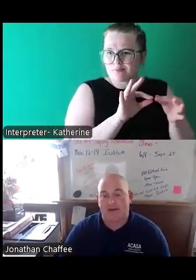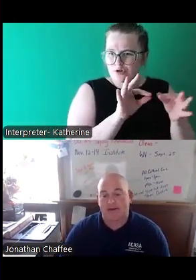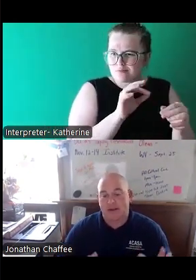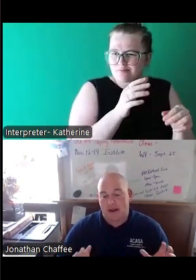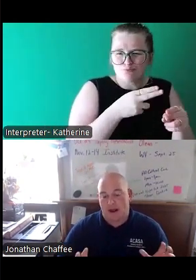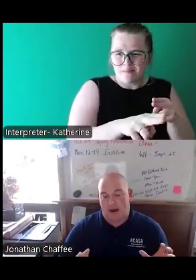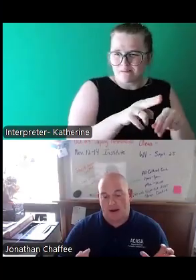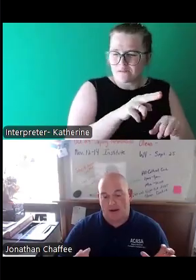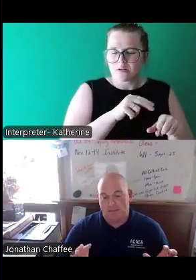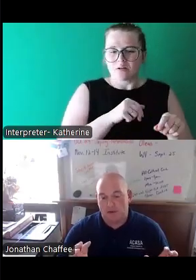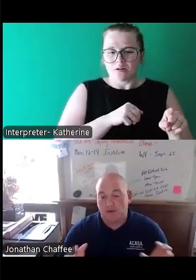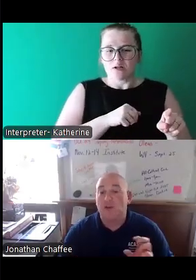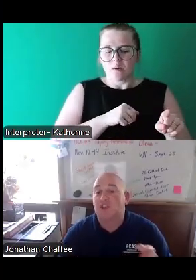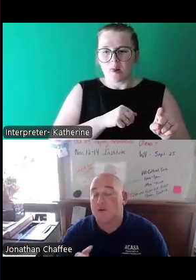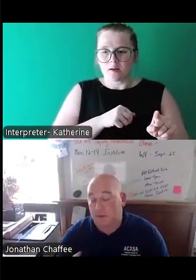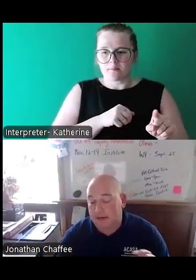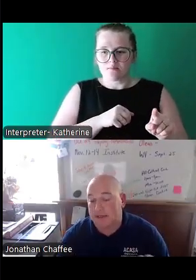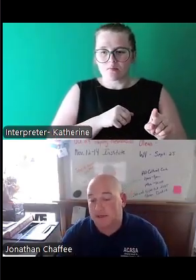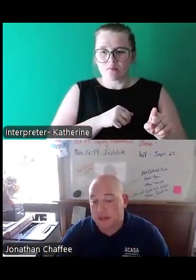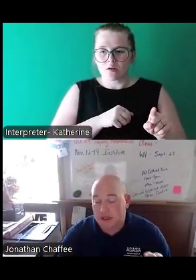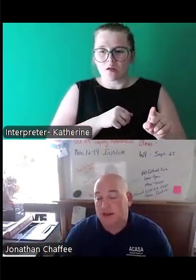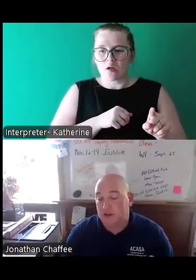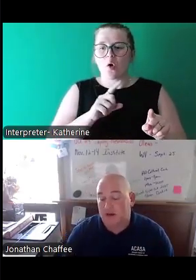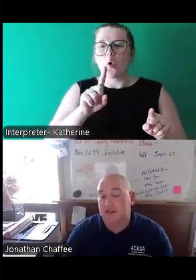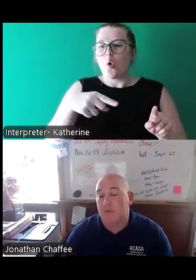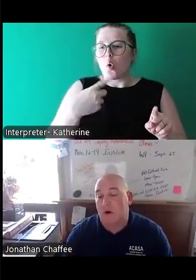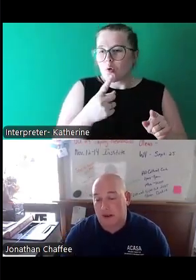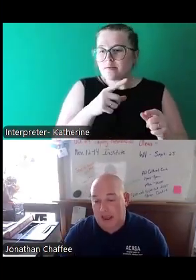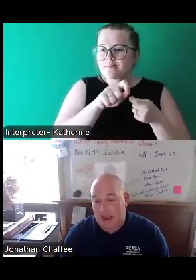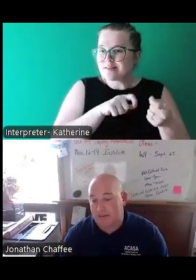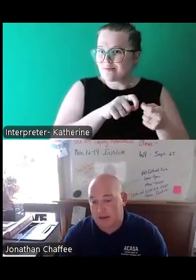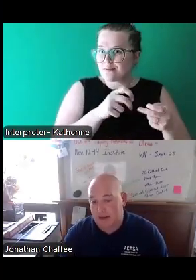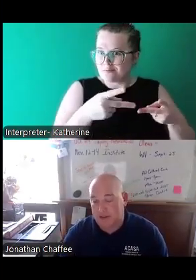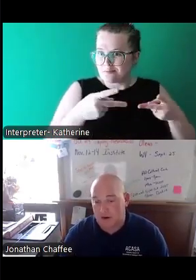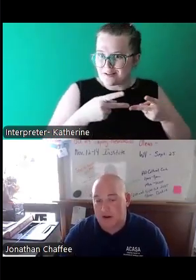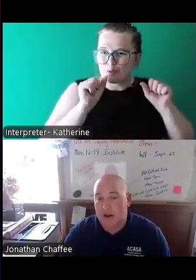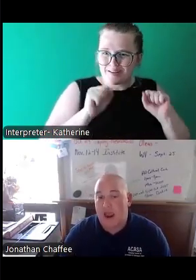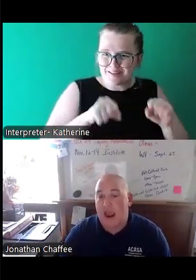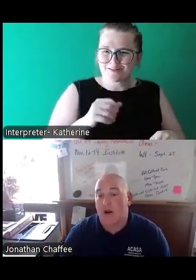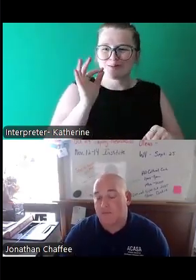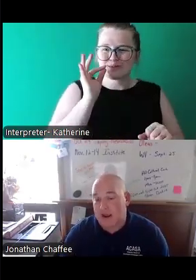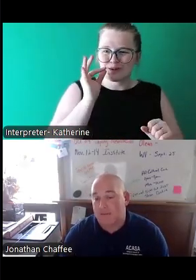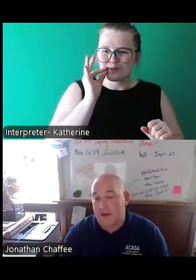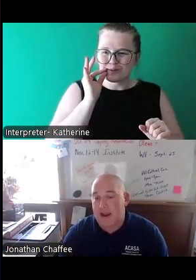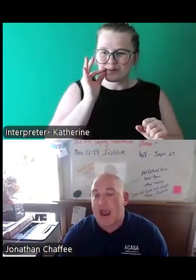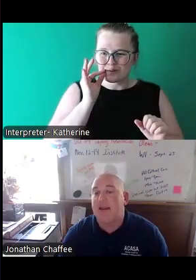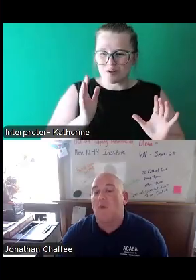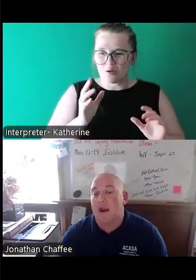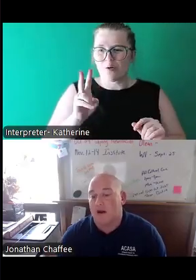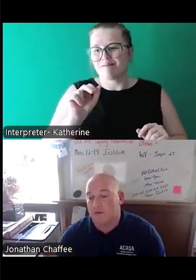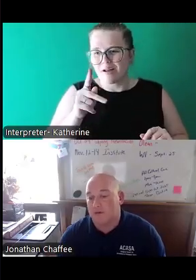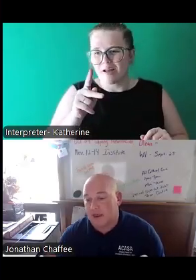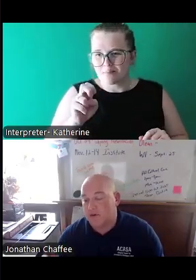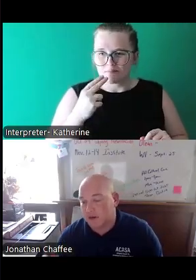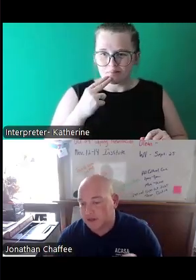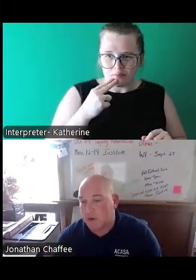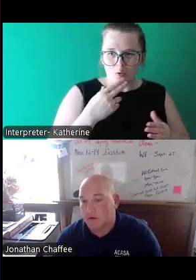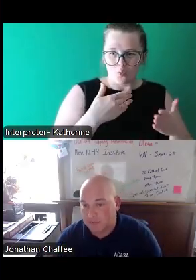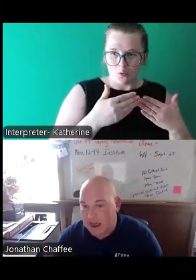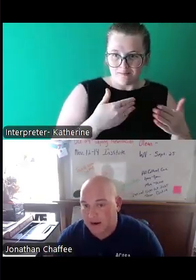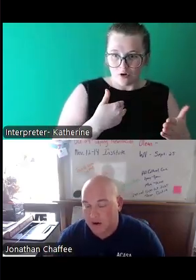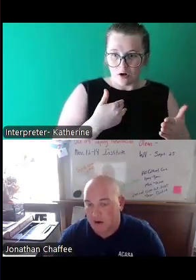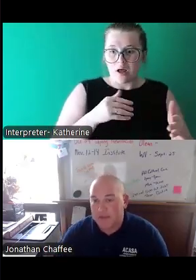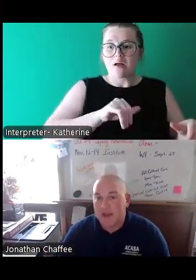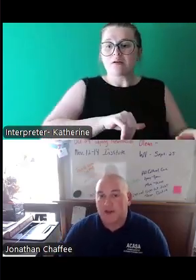that there's only certain places you can smoke cannabis or vape it anywhere that you can